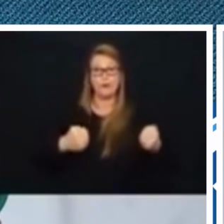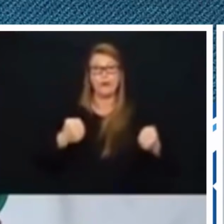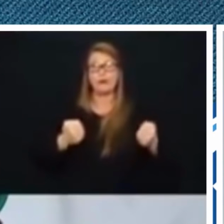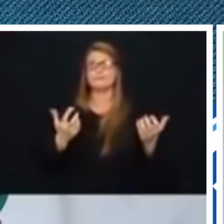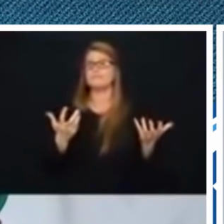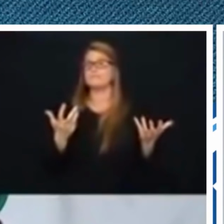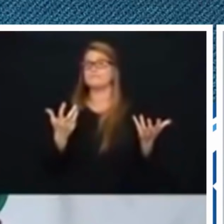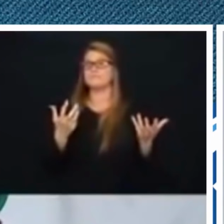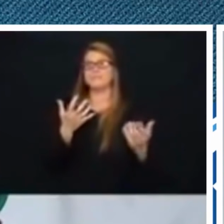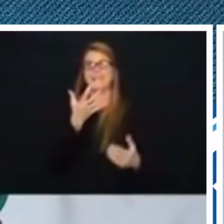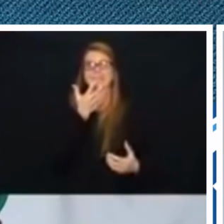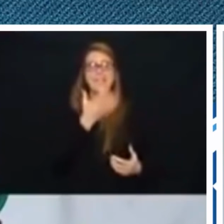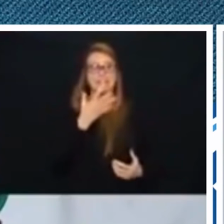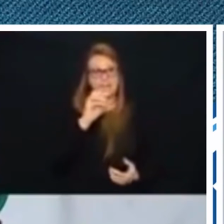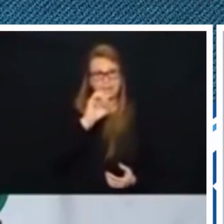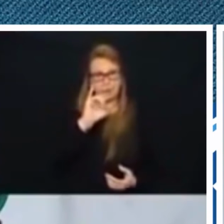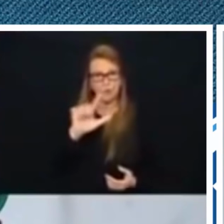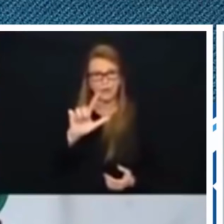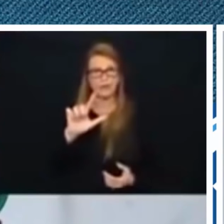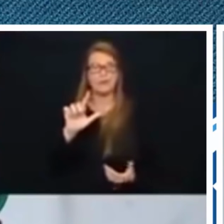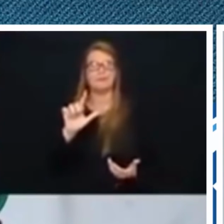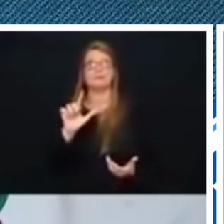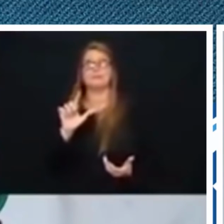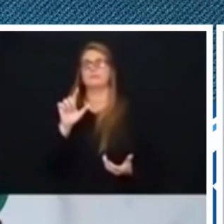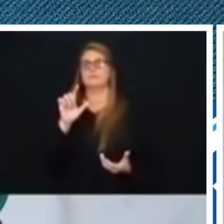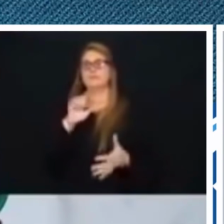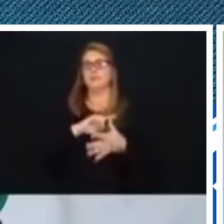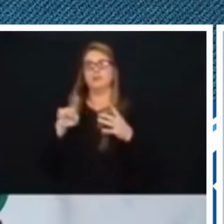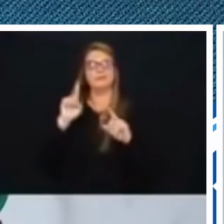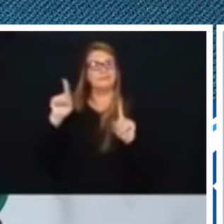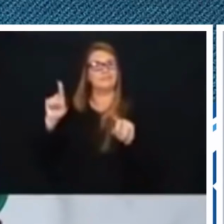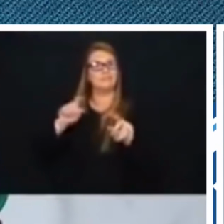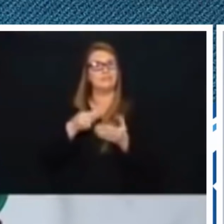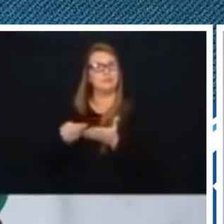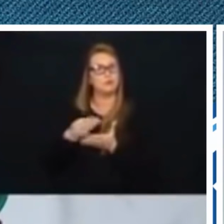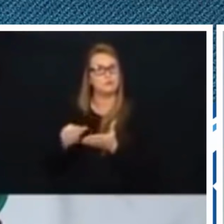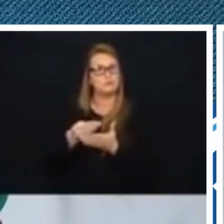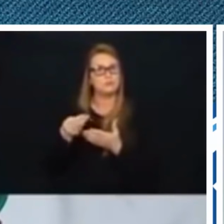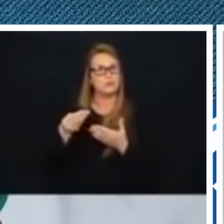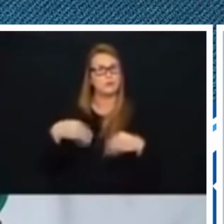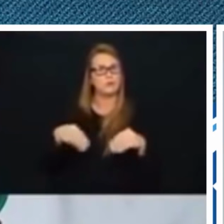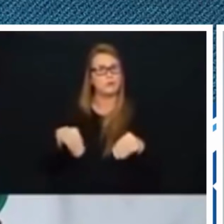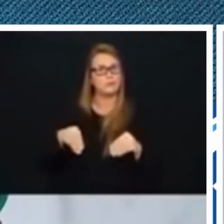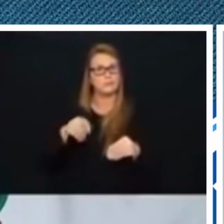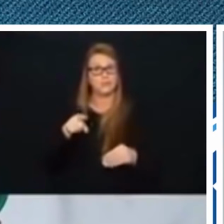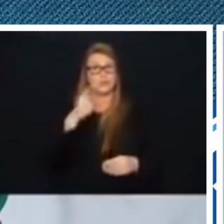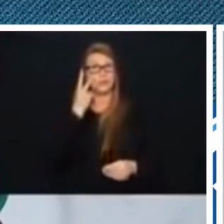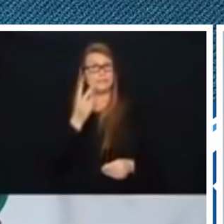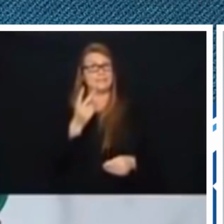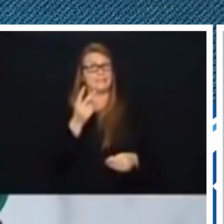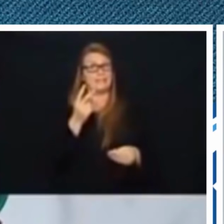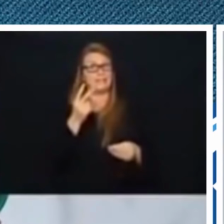our heating oil in the winter coming up, or we go to the grocery stores and everything, if you just look around, you can see really, very,